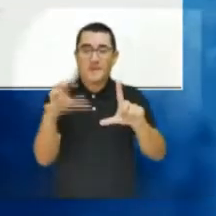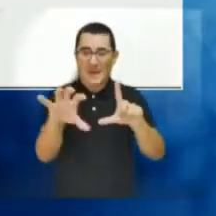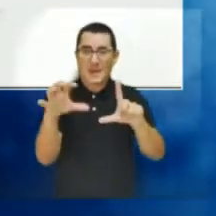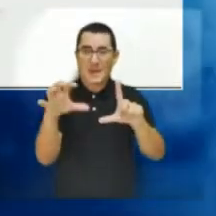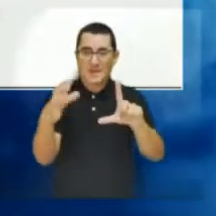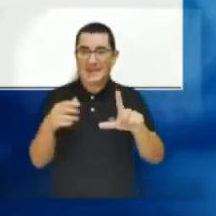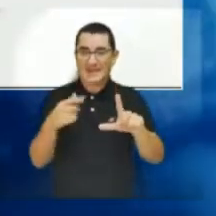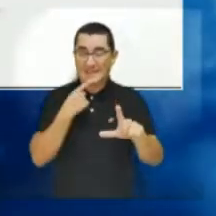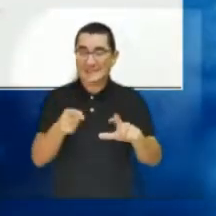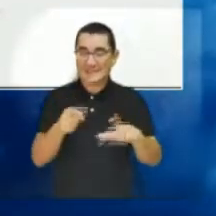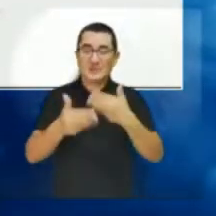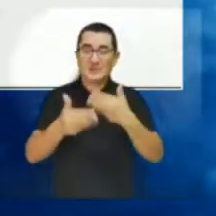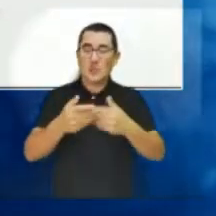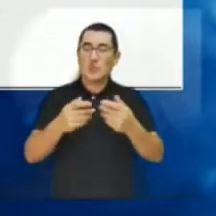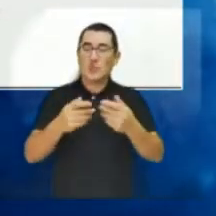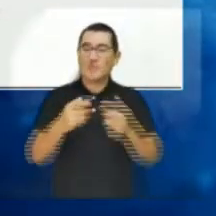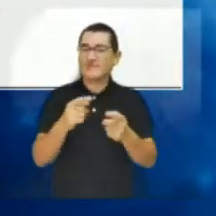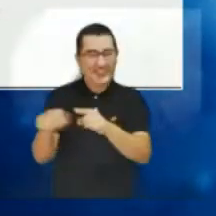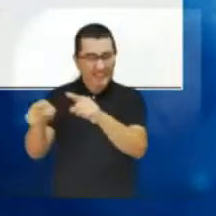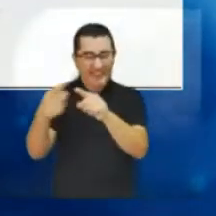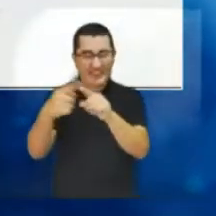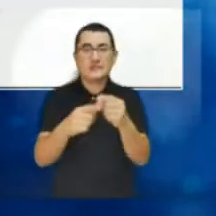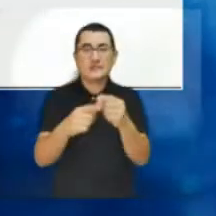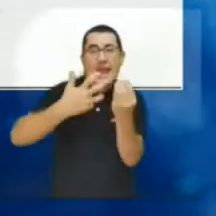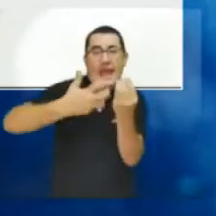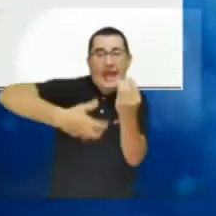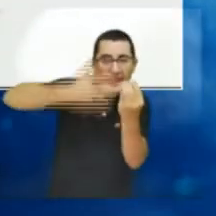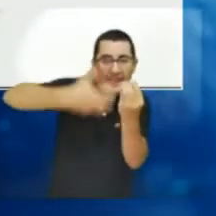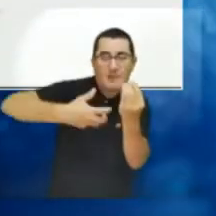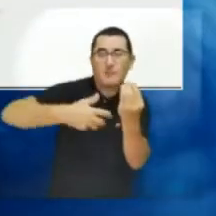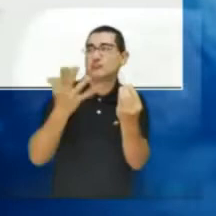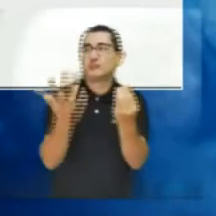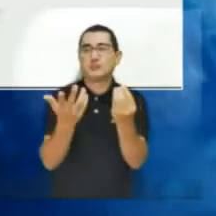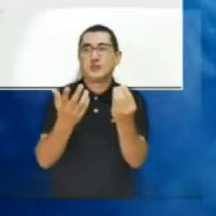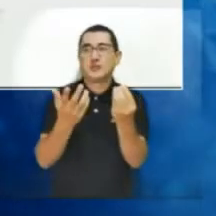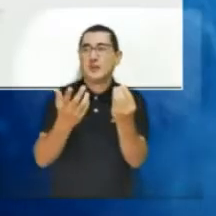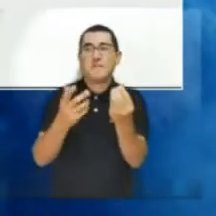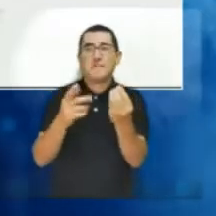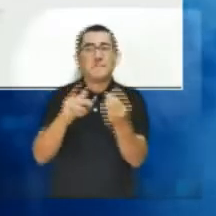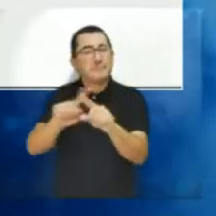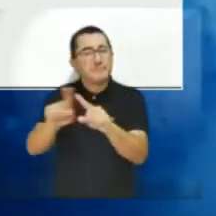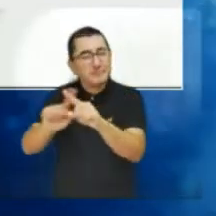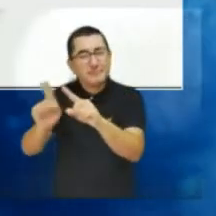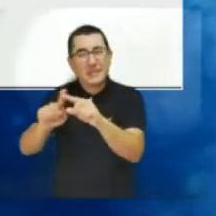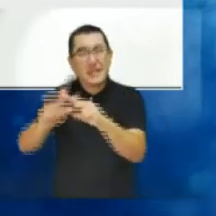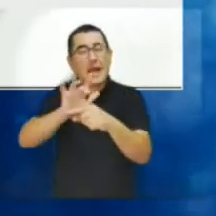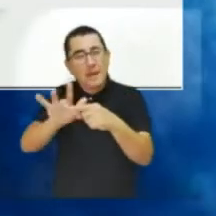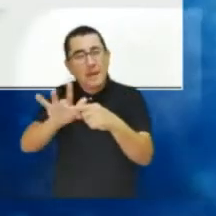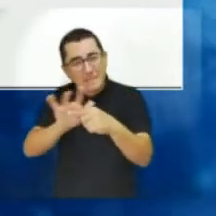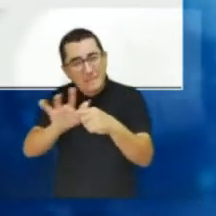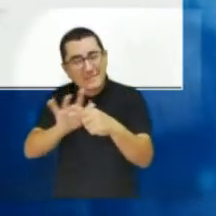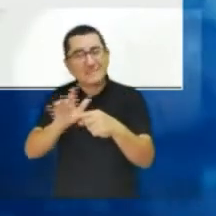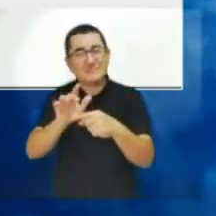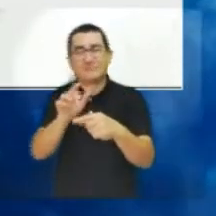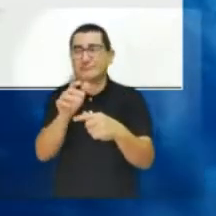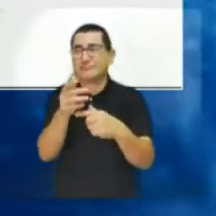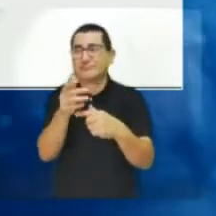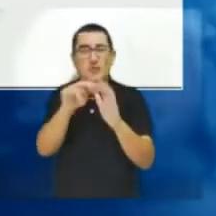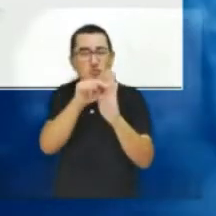methods that we have had to do. And maybe I'm already late, I don't know, just tell